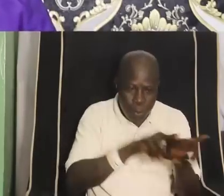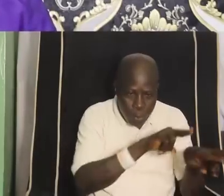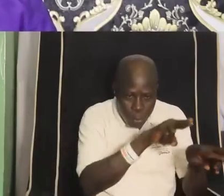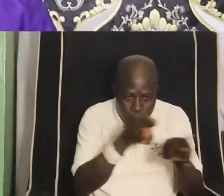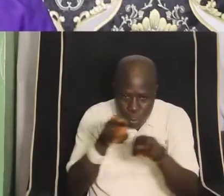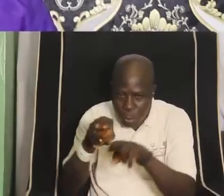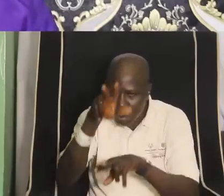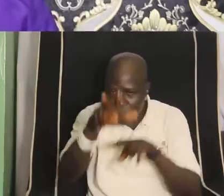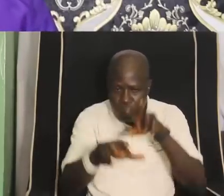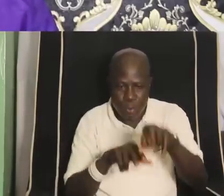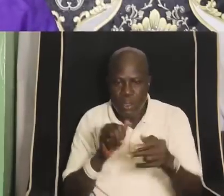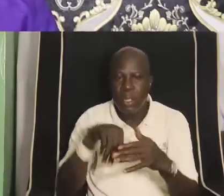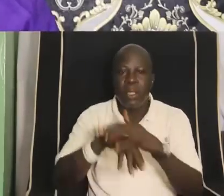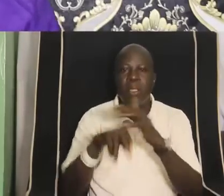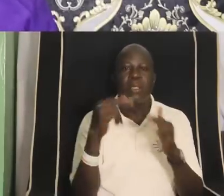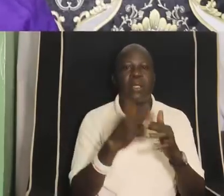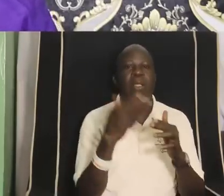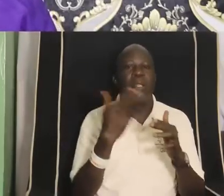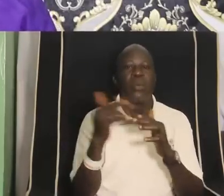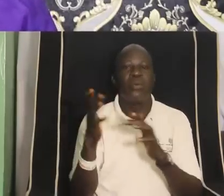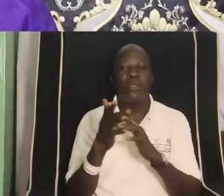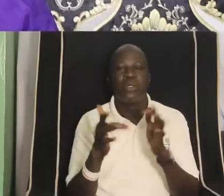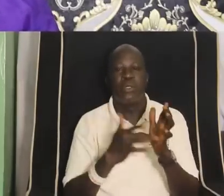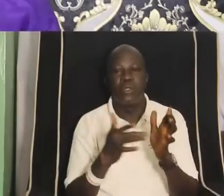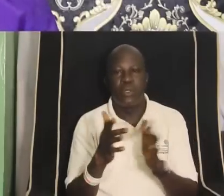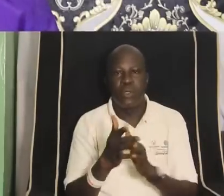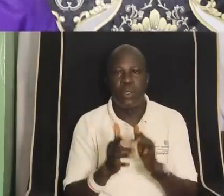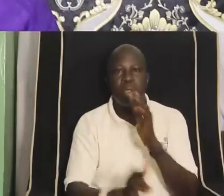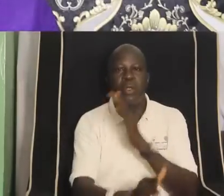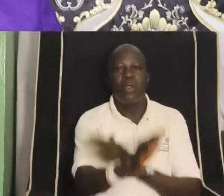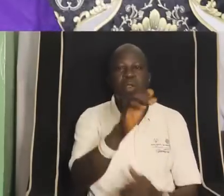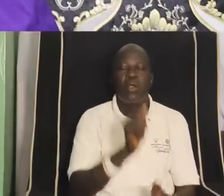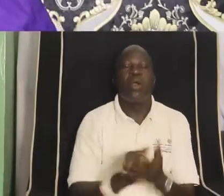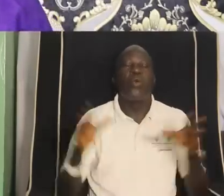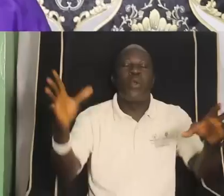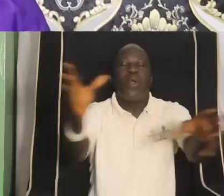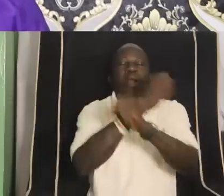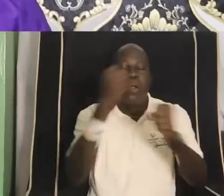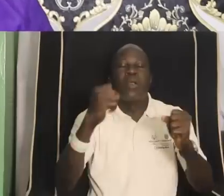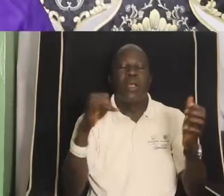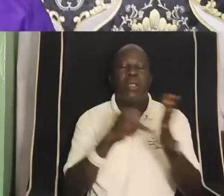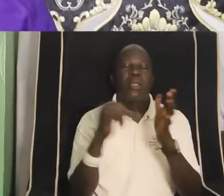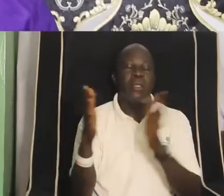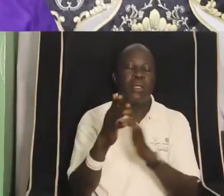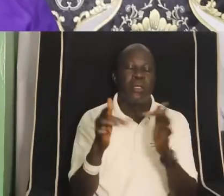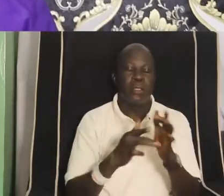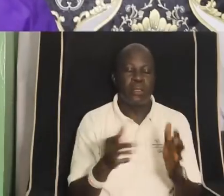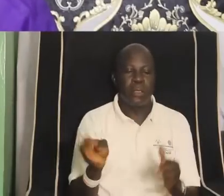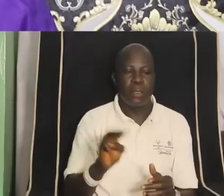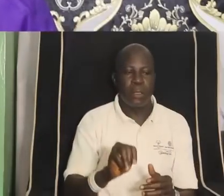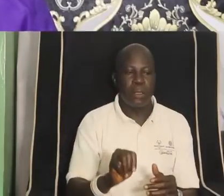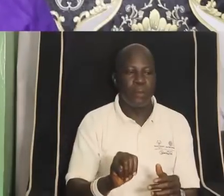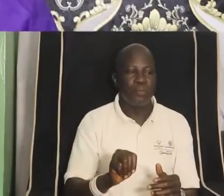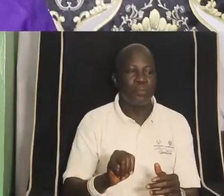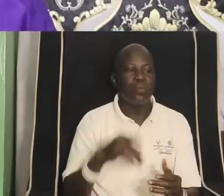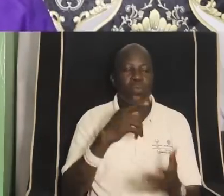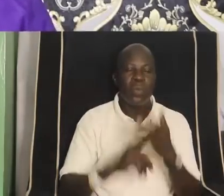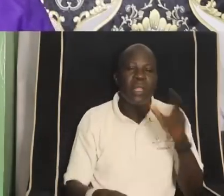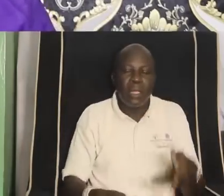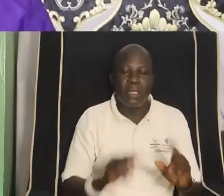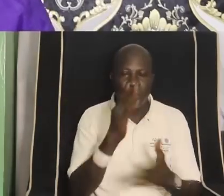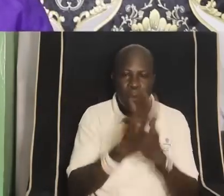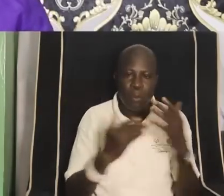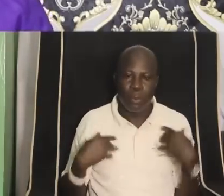is watching your footsteps. Loruko Jesu. In the name of Jesus. Olorun asegun e. Amen. Conquer them. Gbogbo eyan ko gbadura.